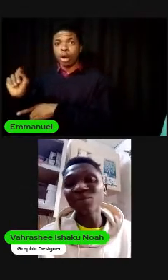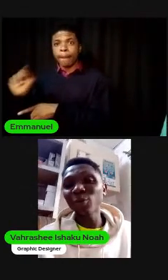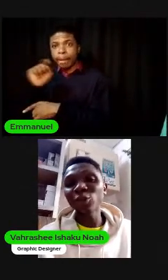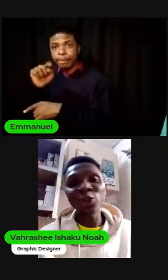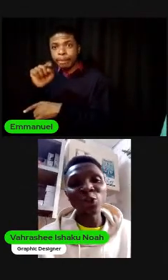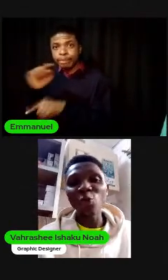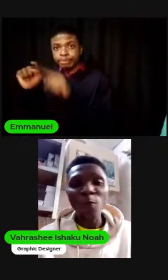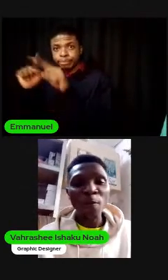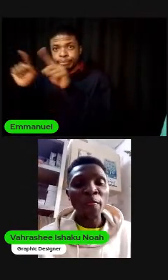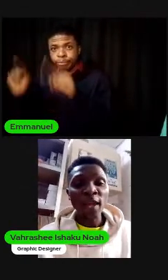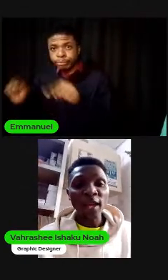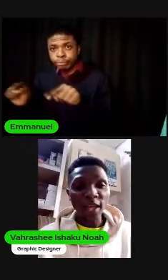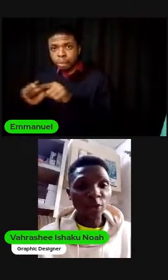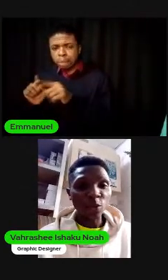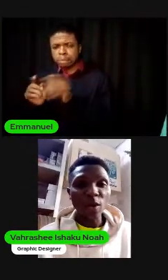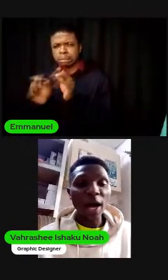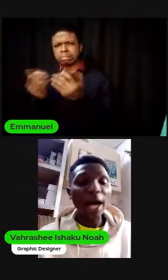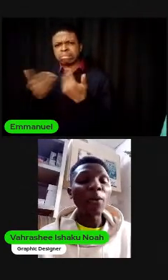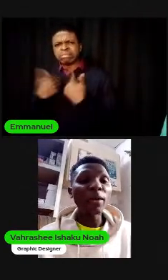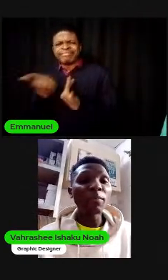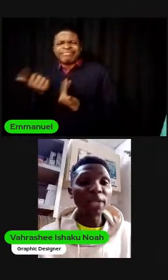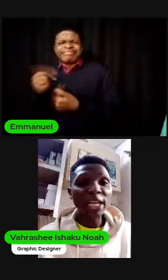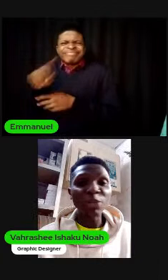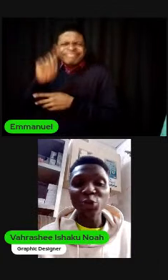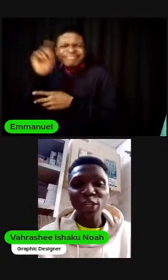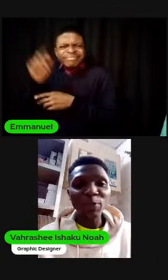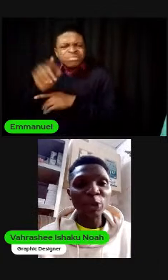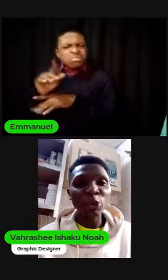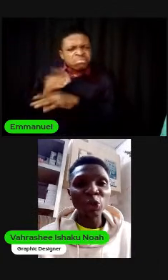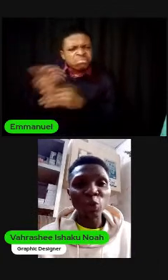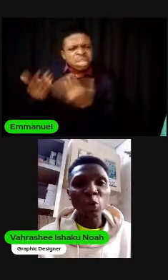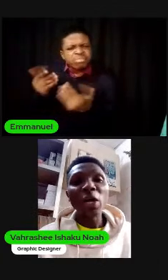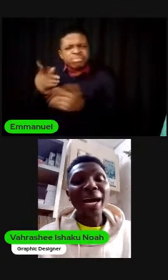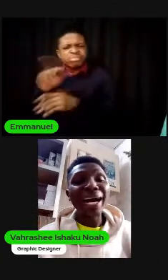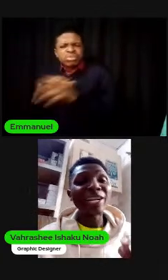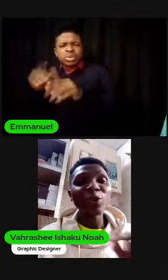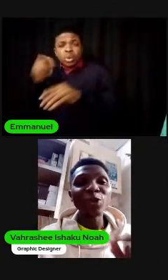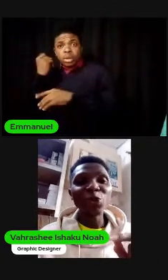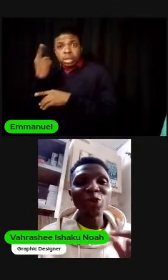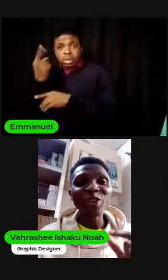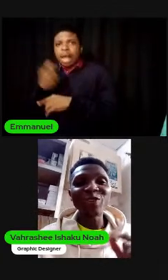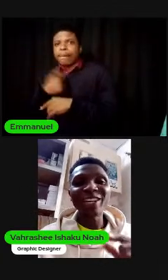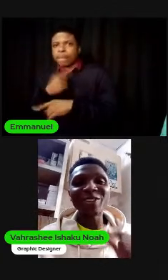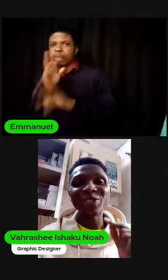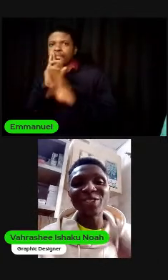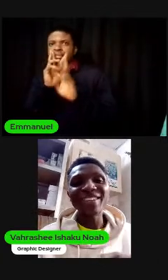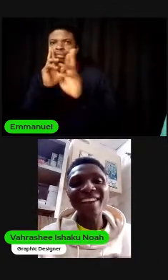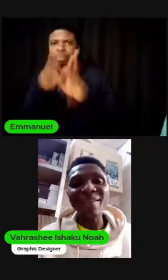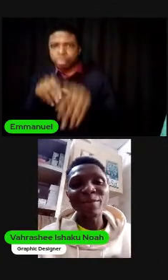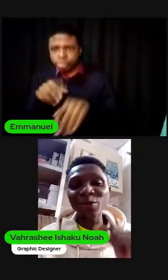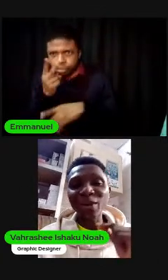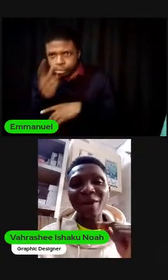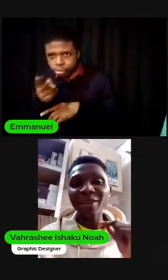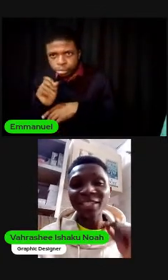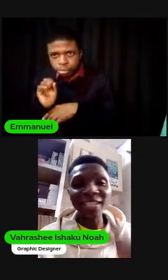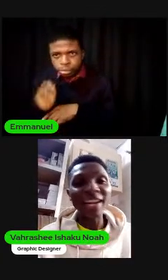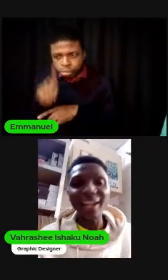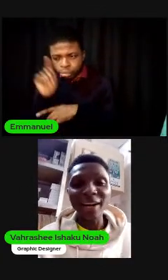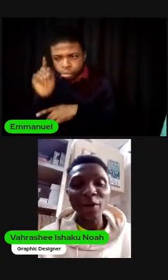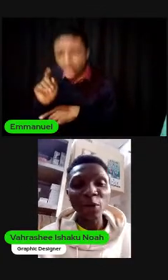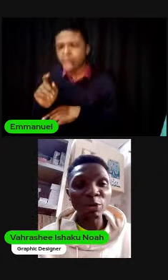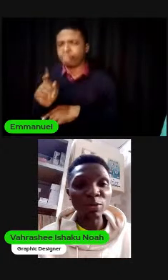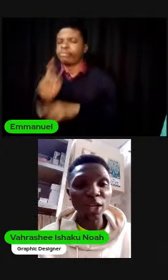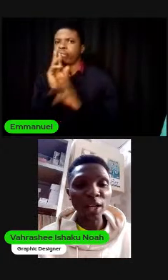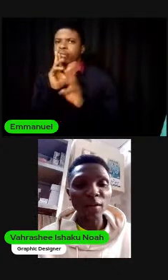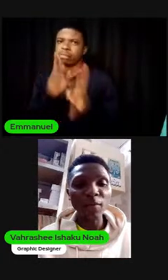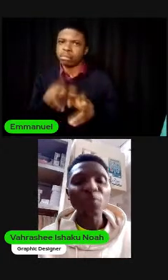will respond to you. Yes, I will be there to respond to you. And also don't forget to subscribe to our channel,